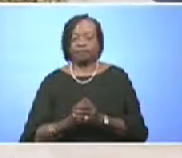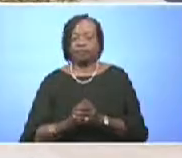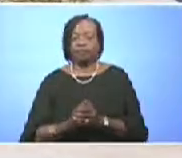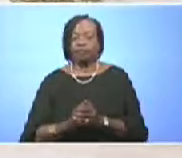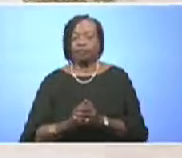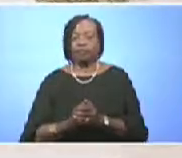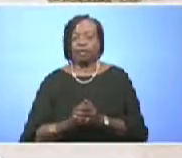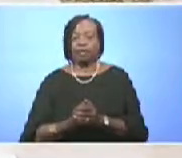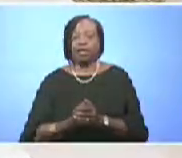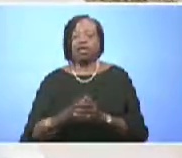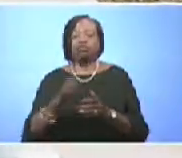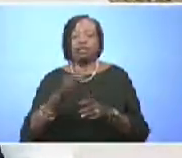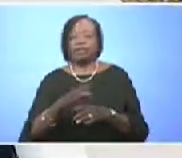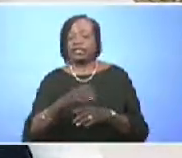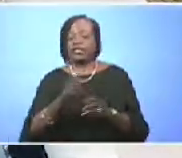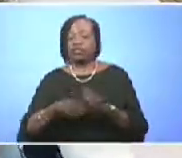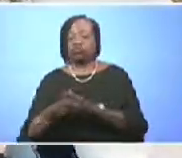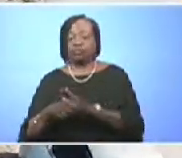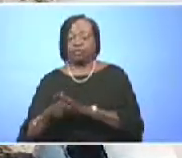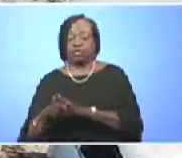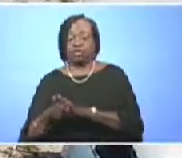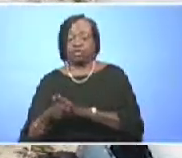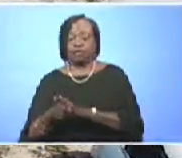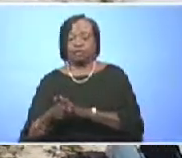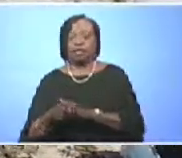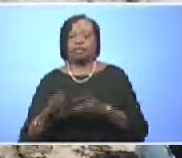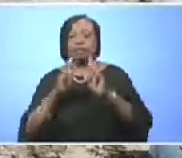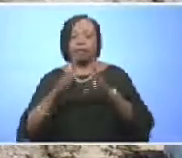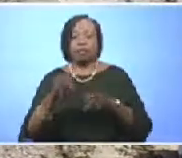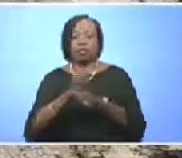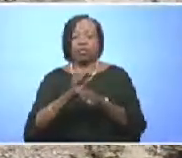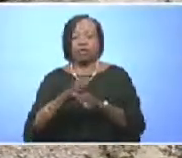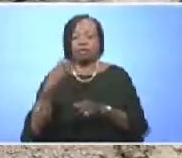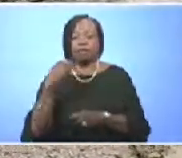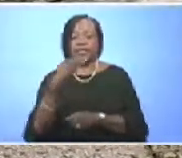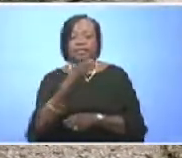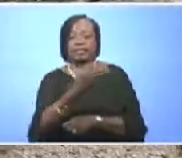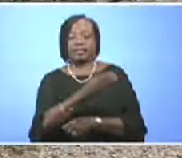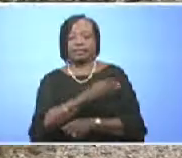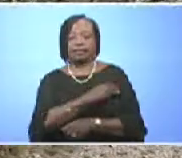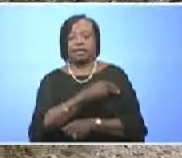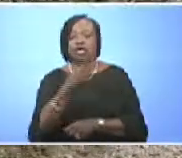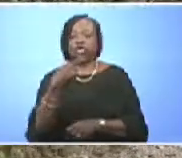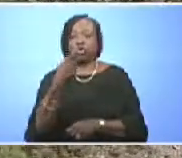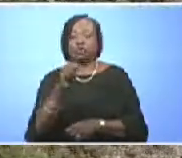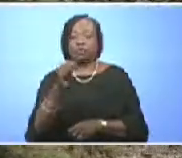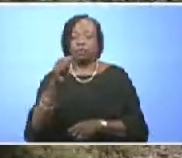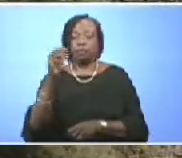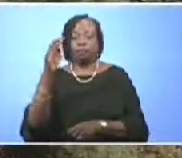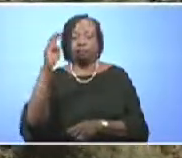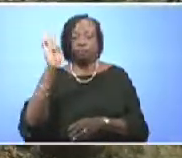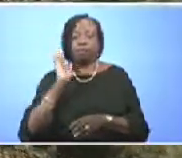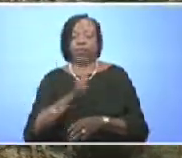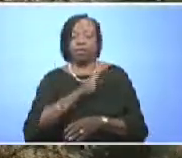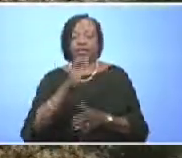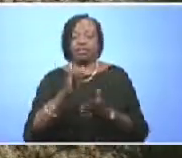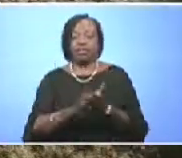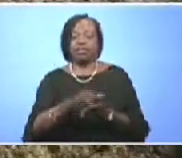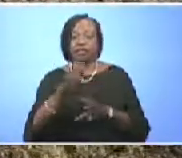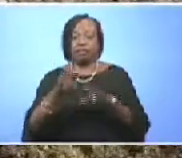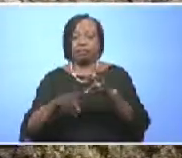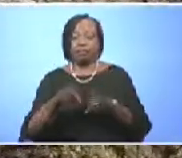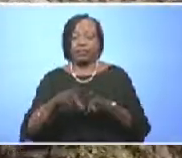with transmission and distribution, the Public Works Minister advised the board that the Bahamian people are also expecting movement when it comes